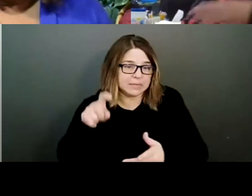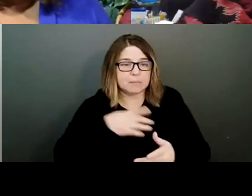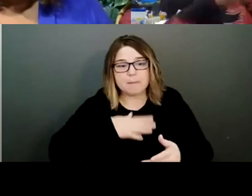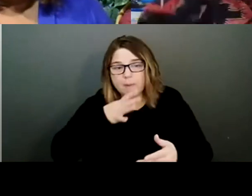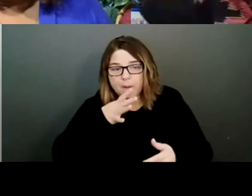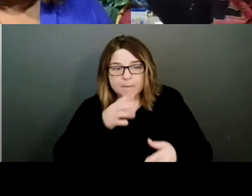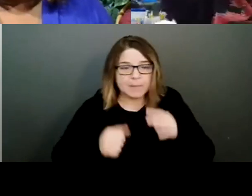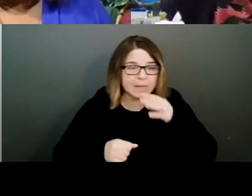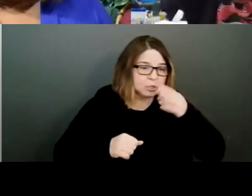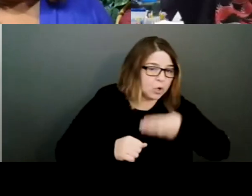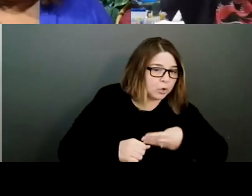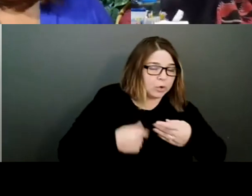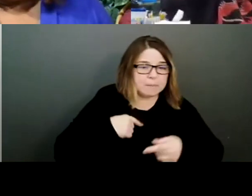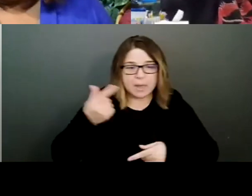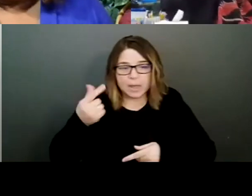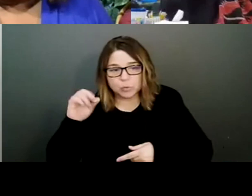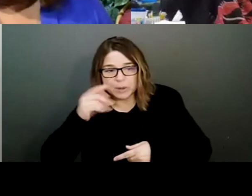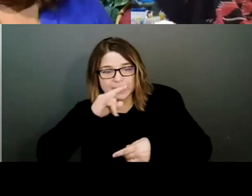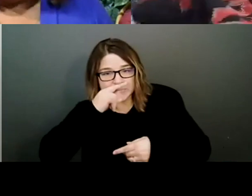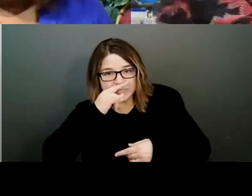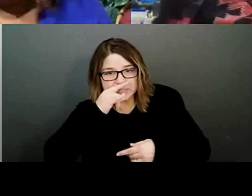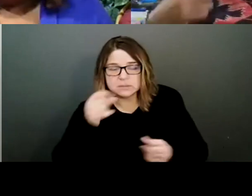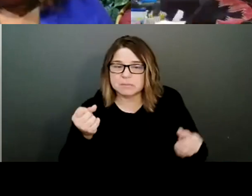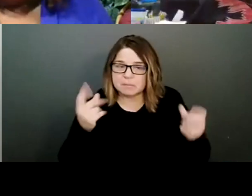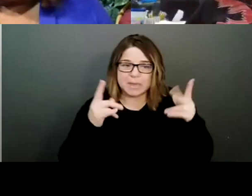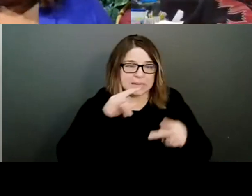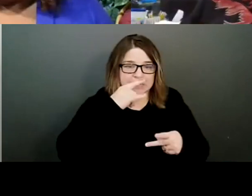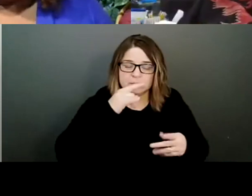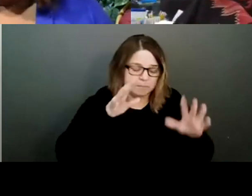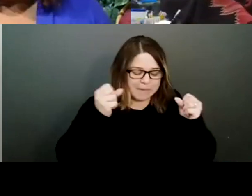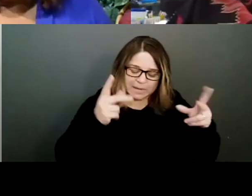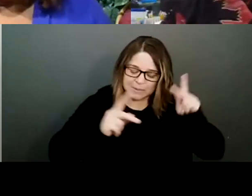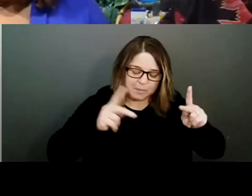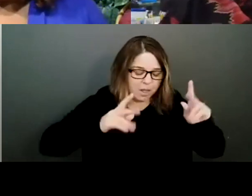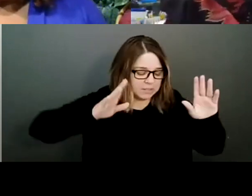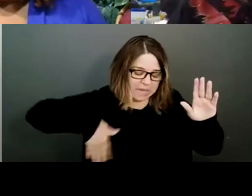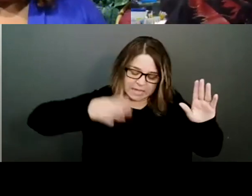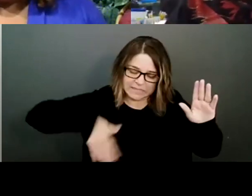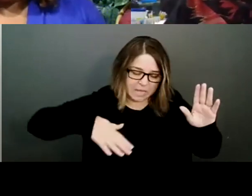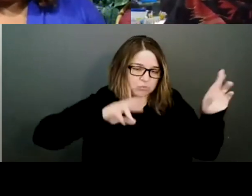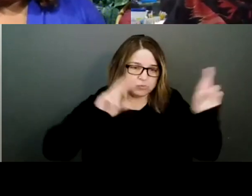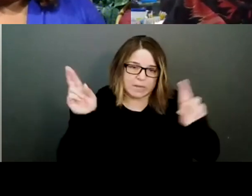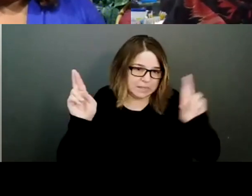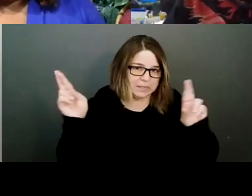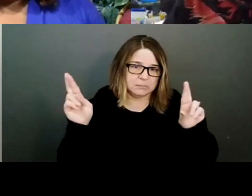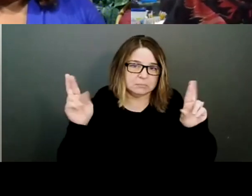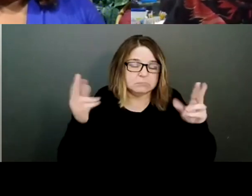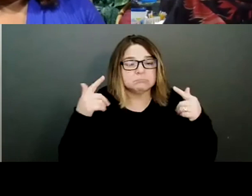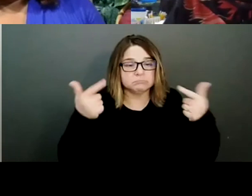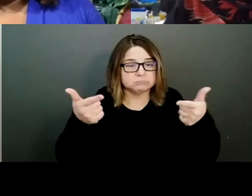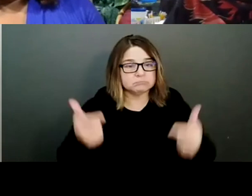my grandkids. But a lot of people aren't there yet. So we have some work to do. I'll yield.